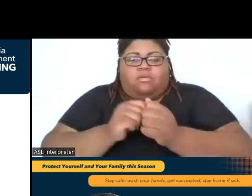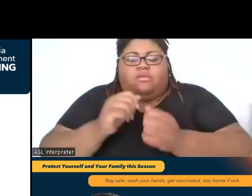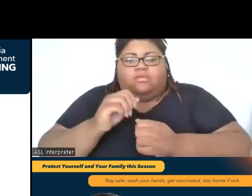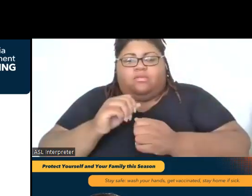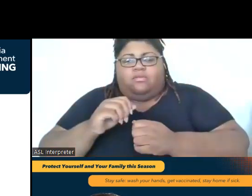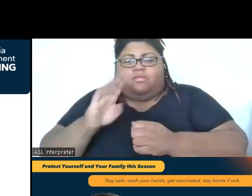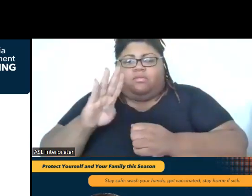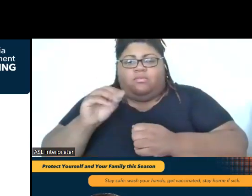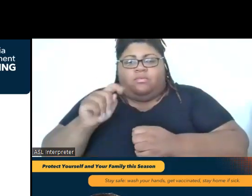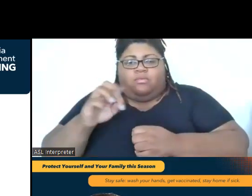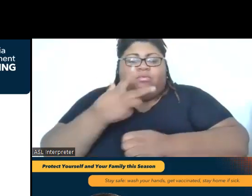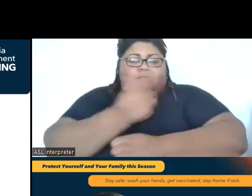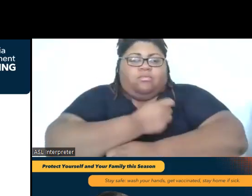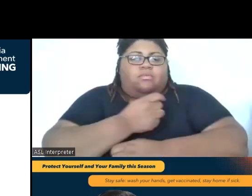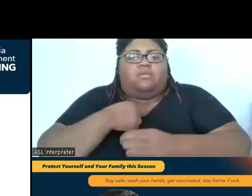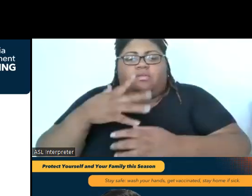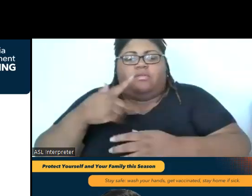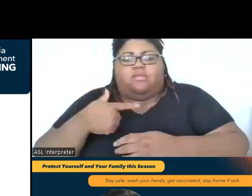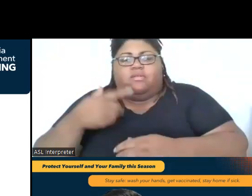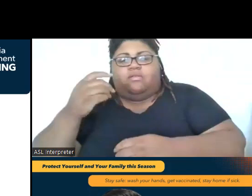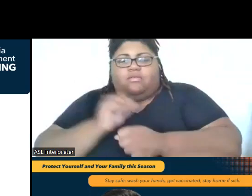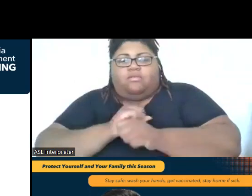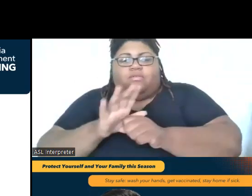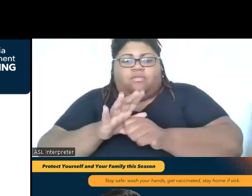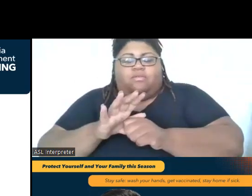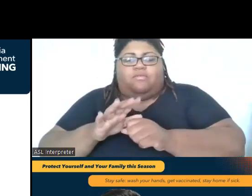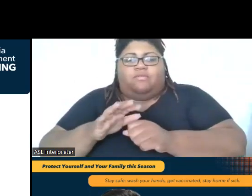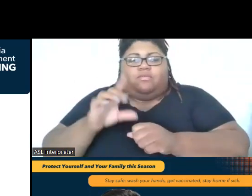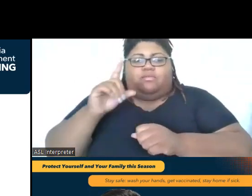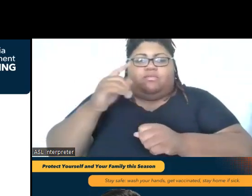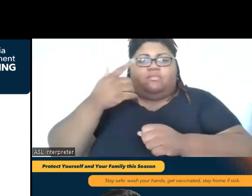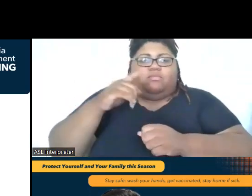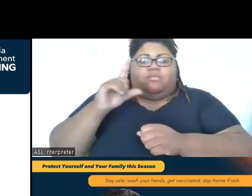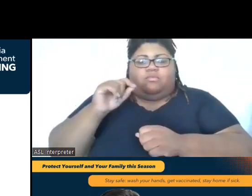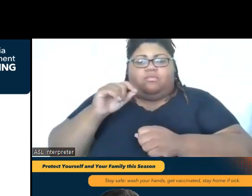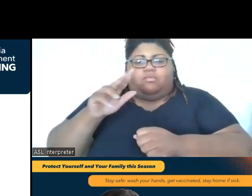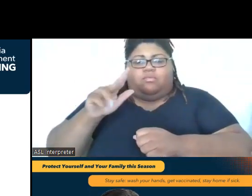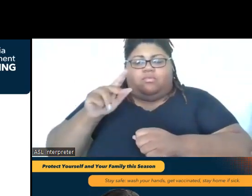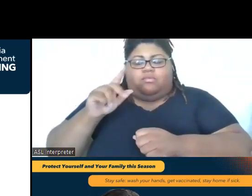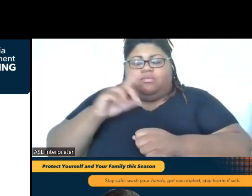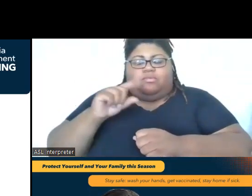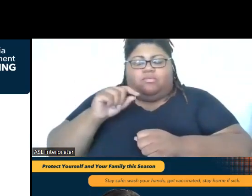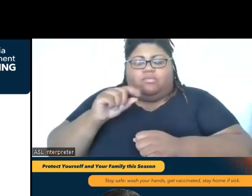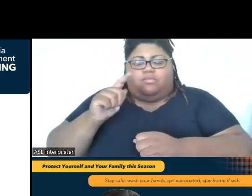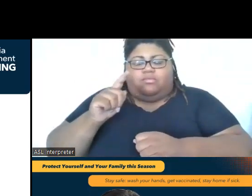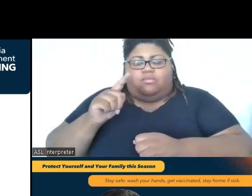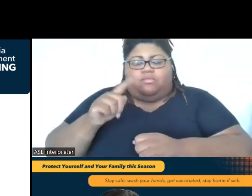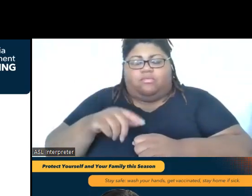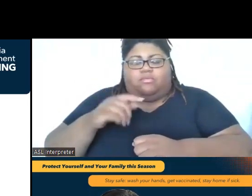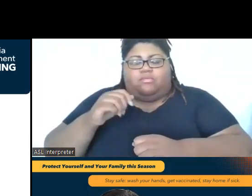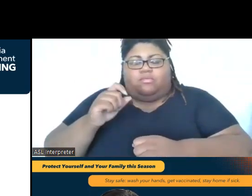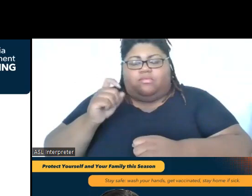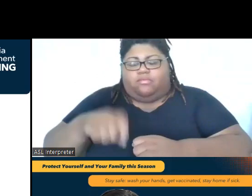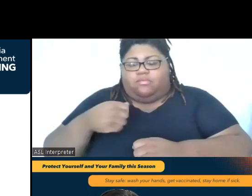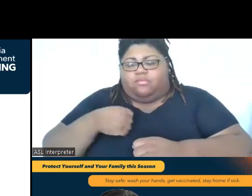I had COVID in early December. Is there another booster I should take? If so, when? So the booster should be taken 4 to 6 weeks after